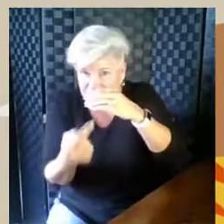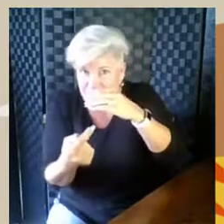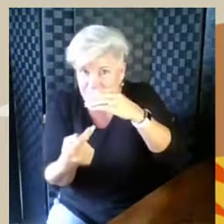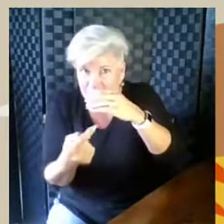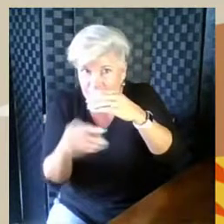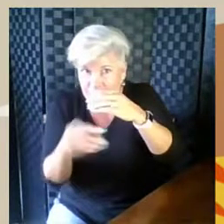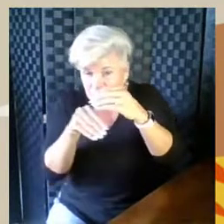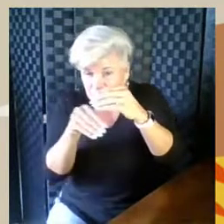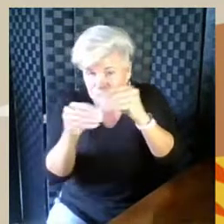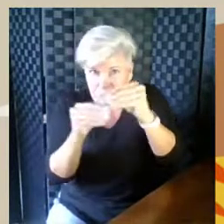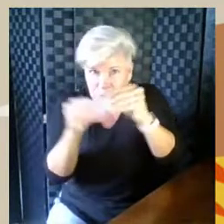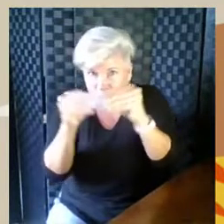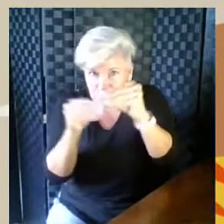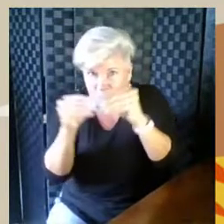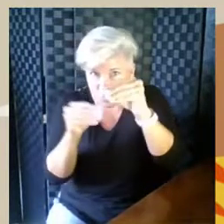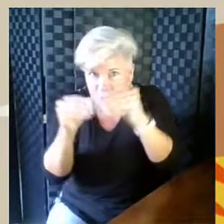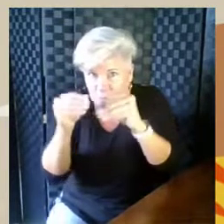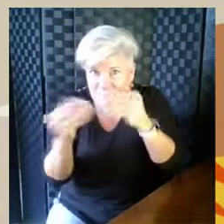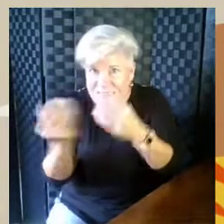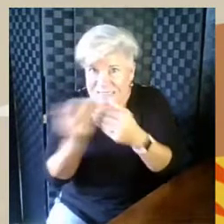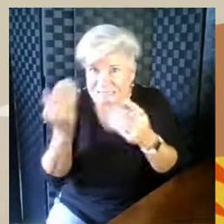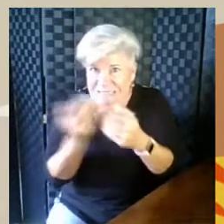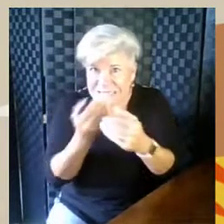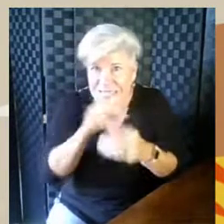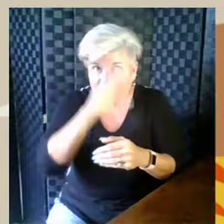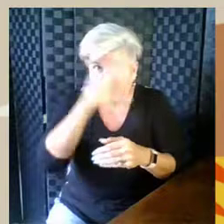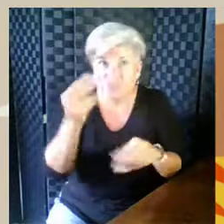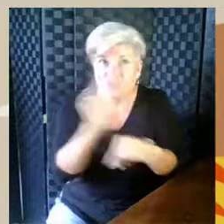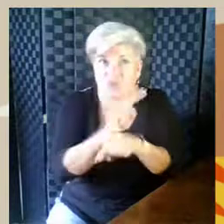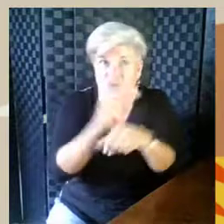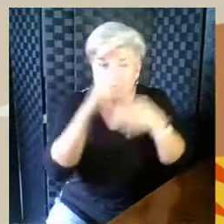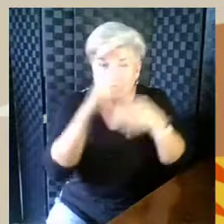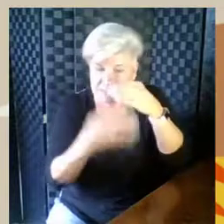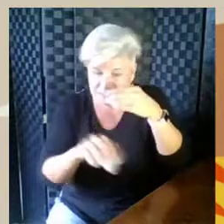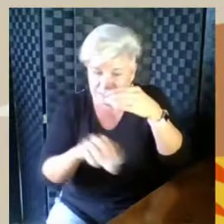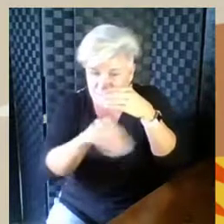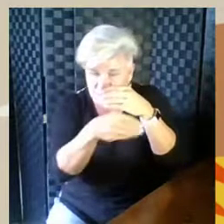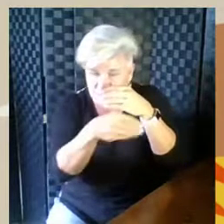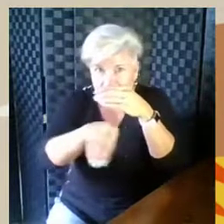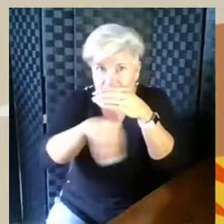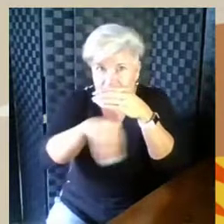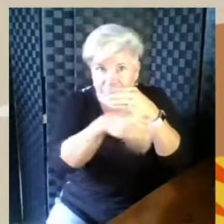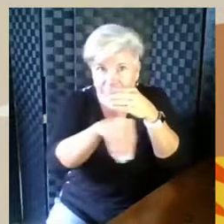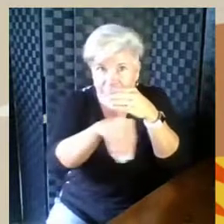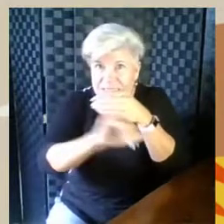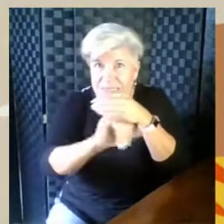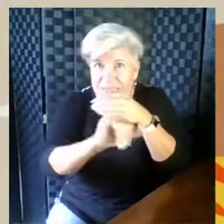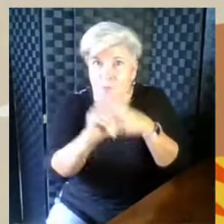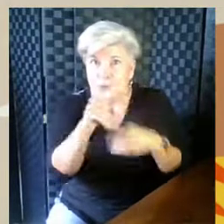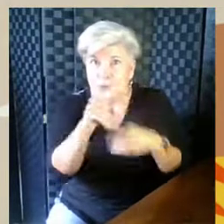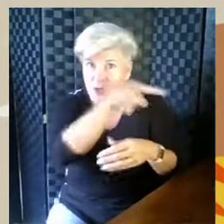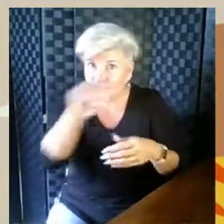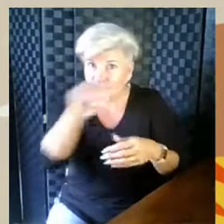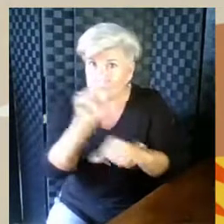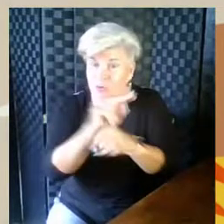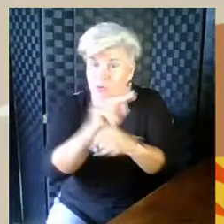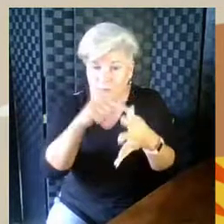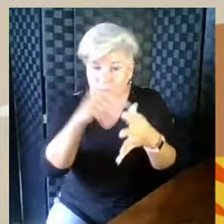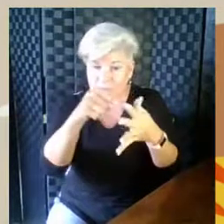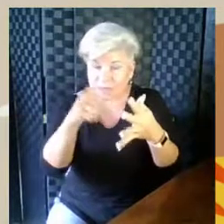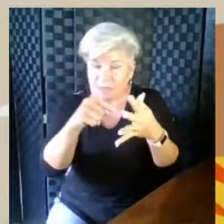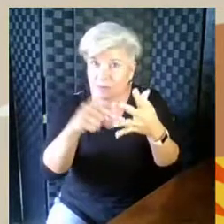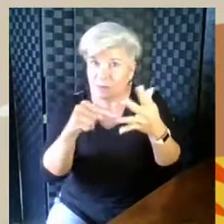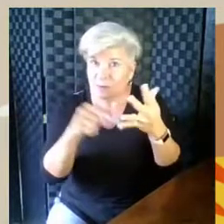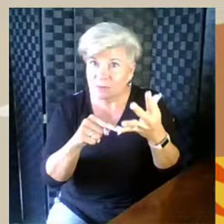is flexible and bends easily. Elephants use the tips of their trunk the same way you use your